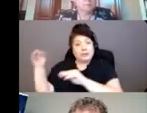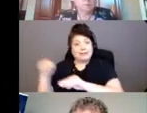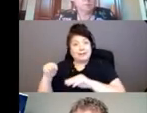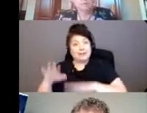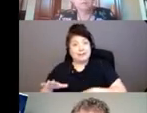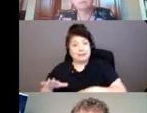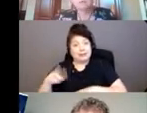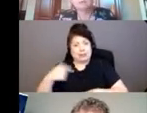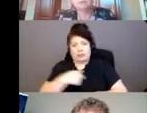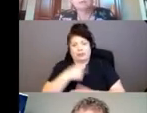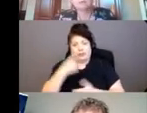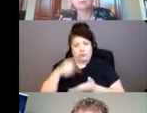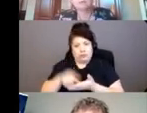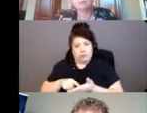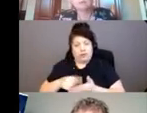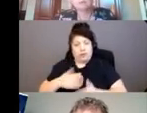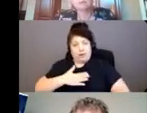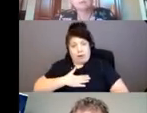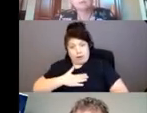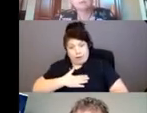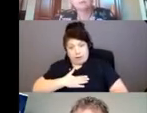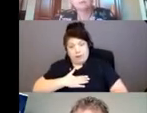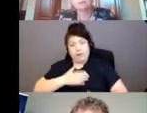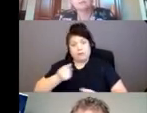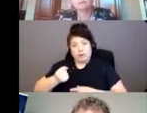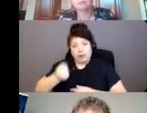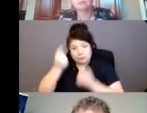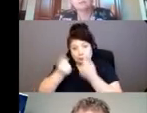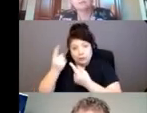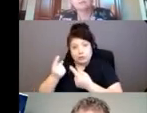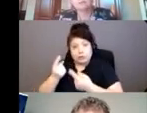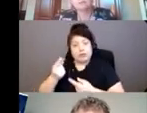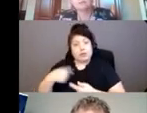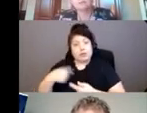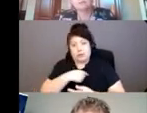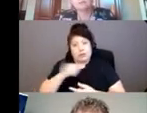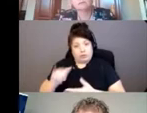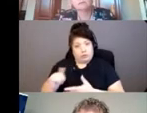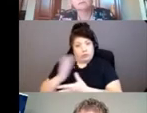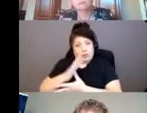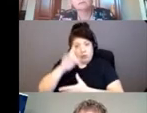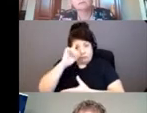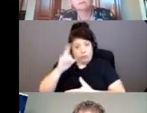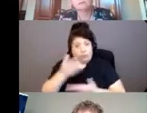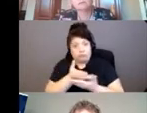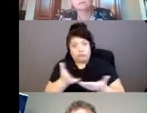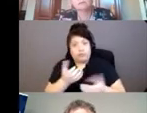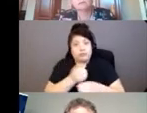and way of doing things may not be the priority as we work towards a safe Ontario for all seniors.